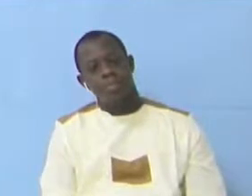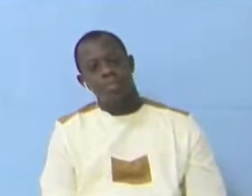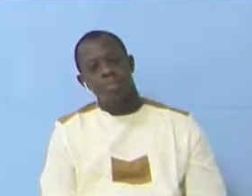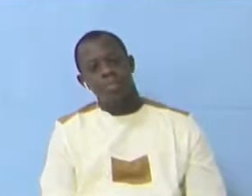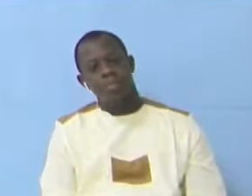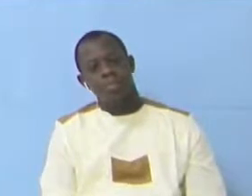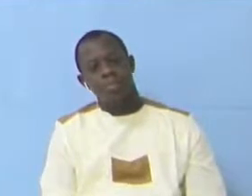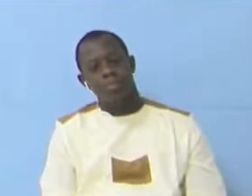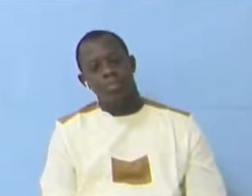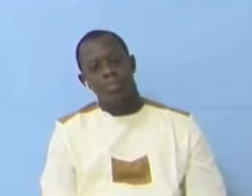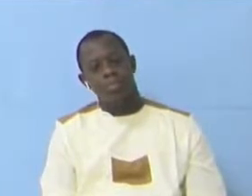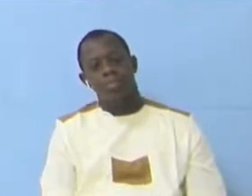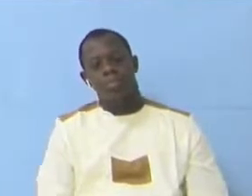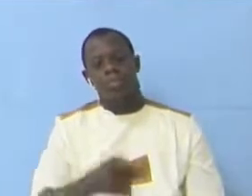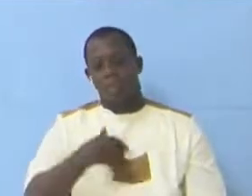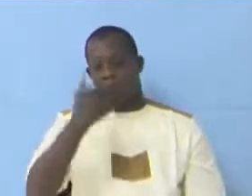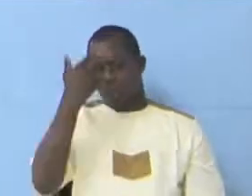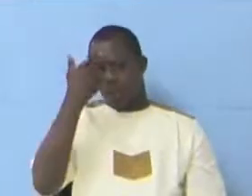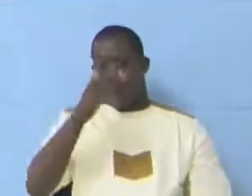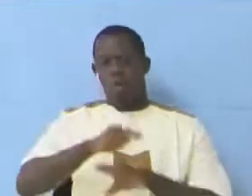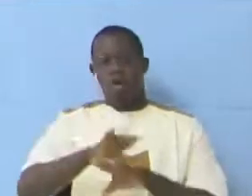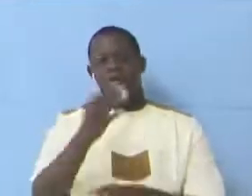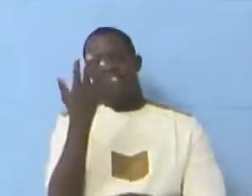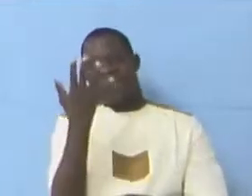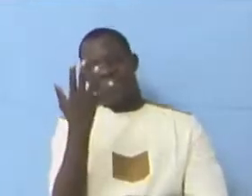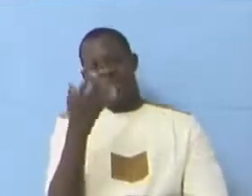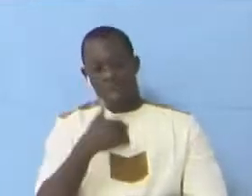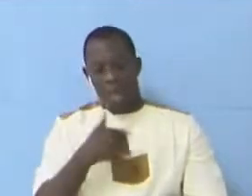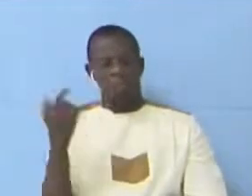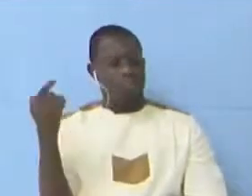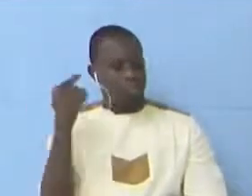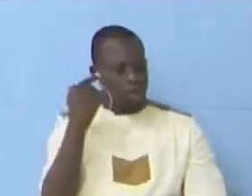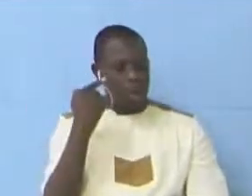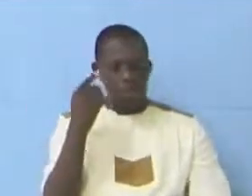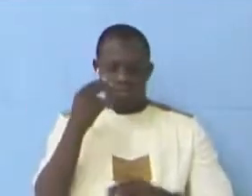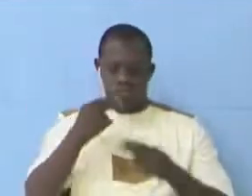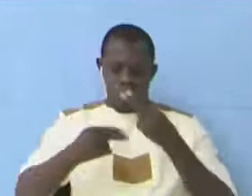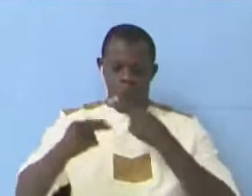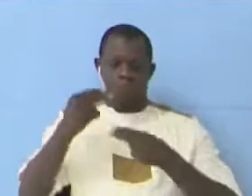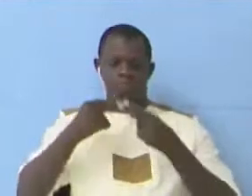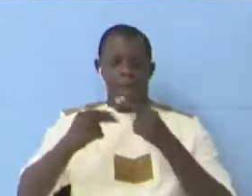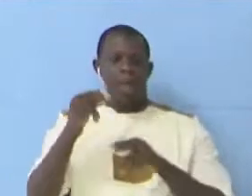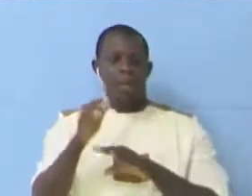Fifth, I think on the 5th, then I had this news. On